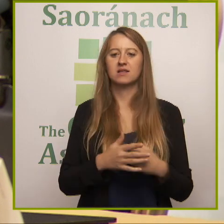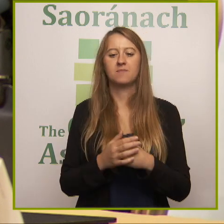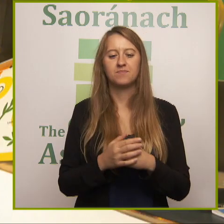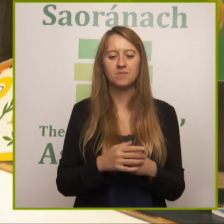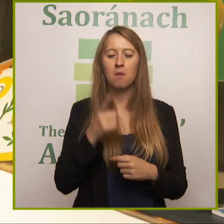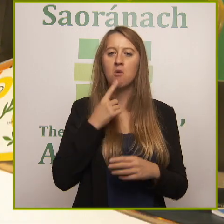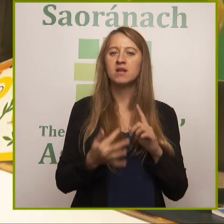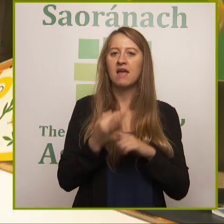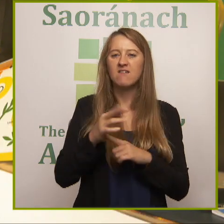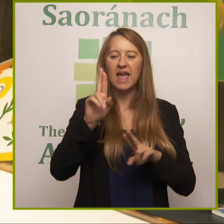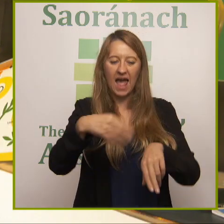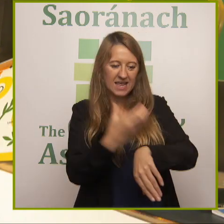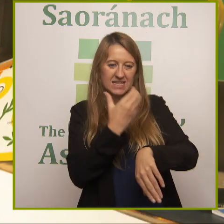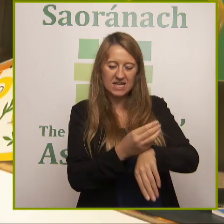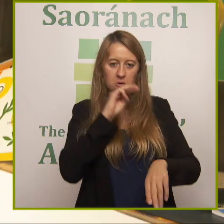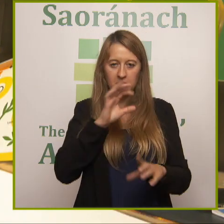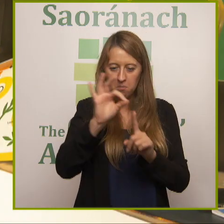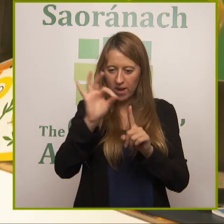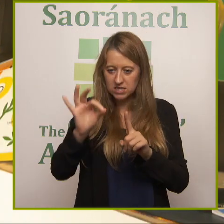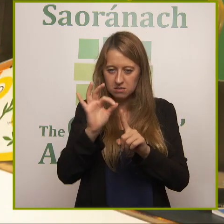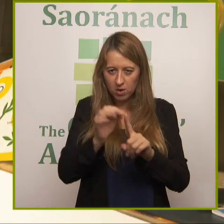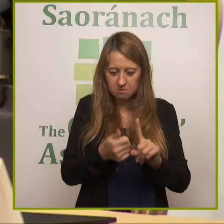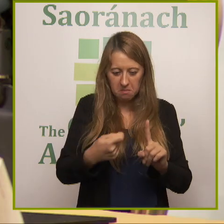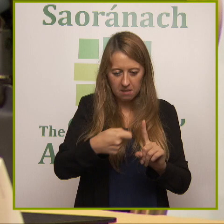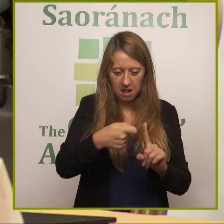And eventually then, maybe a certain amount then,